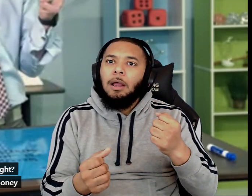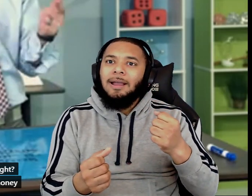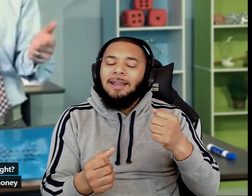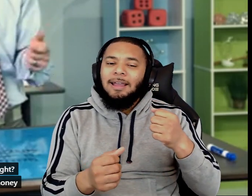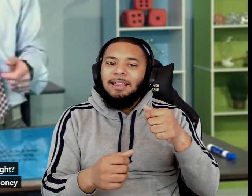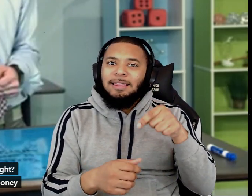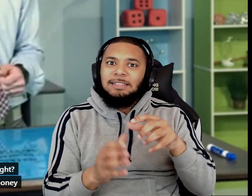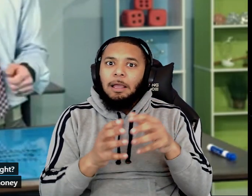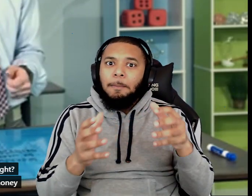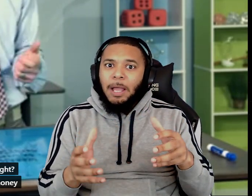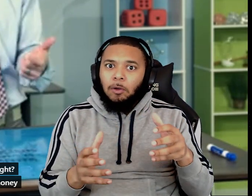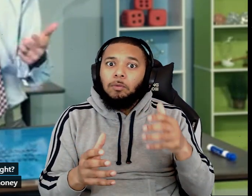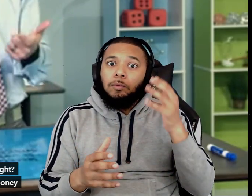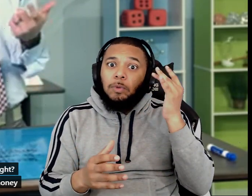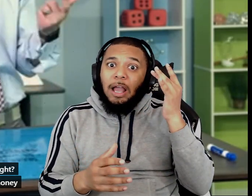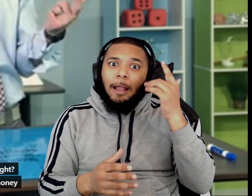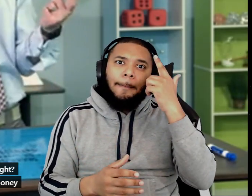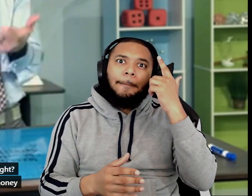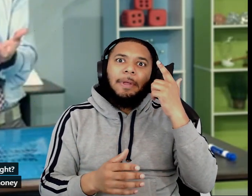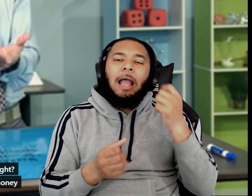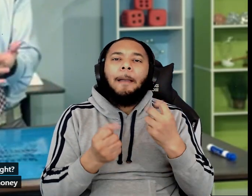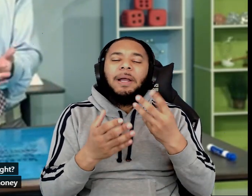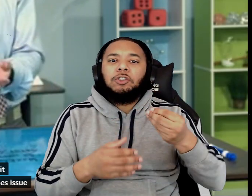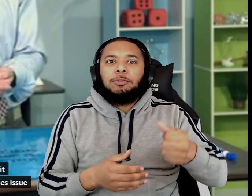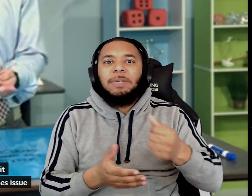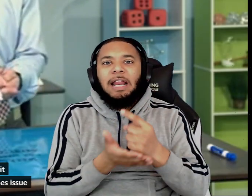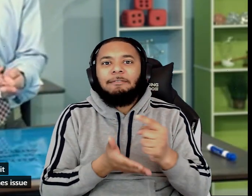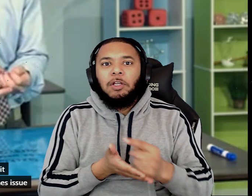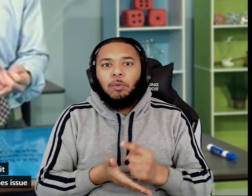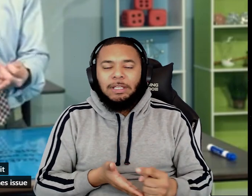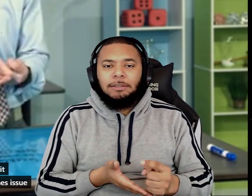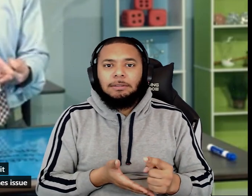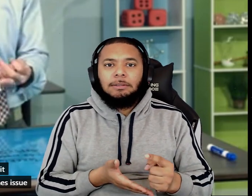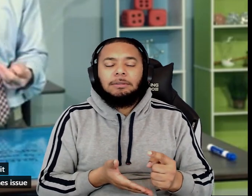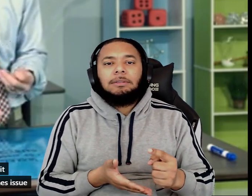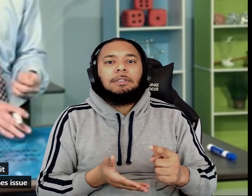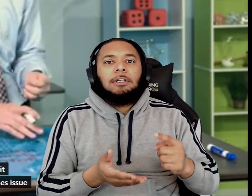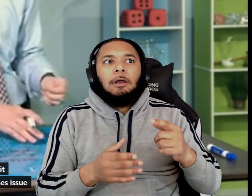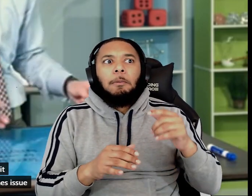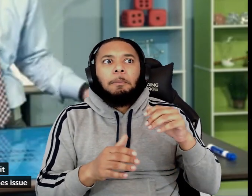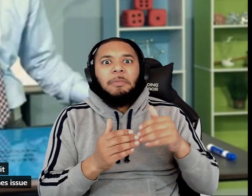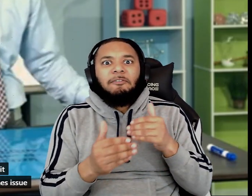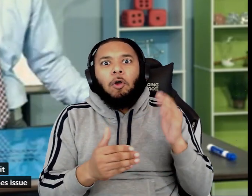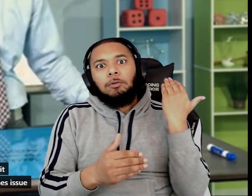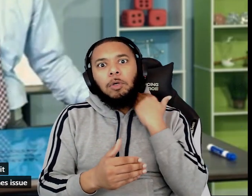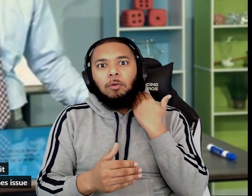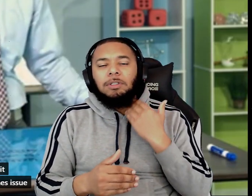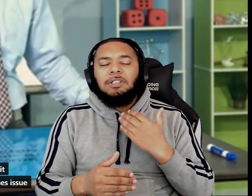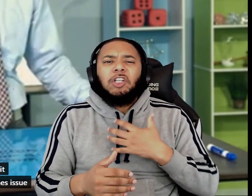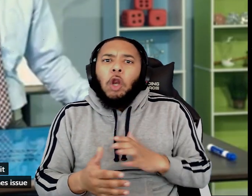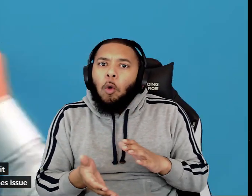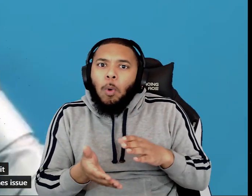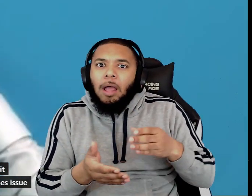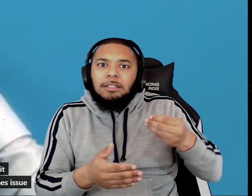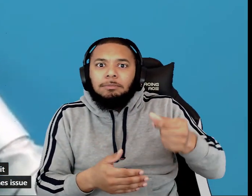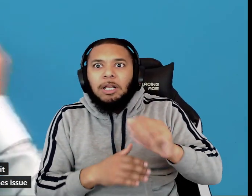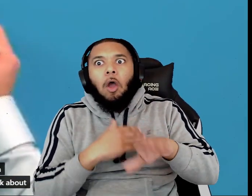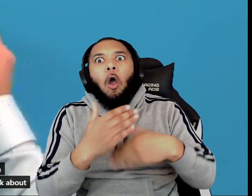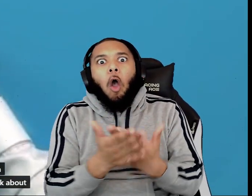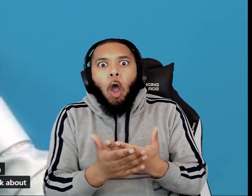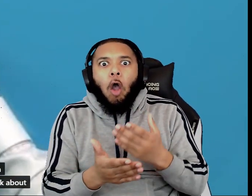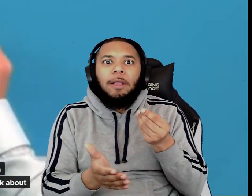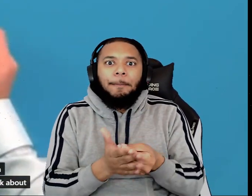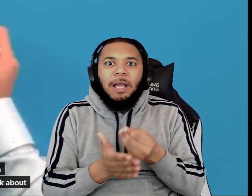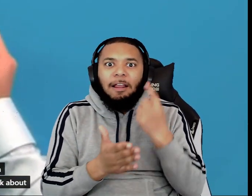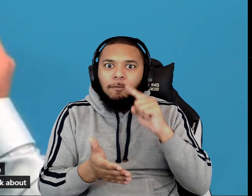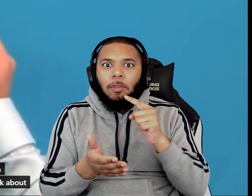go broke, right? We don't want to spend all the money that we make every week, so it is helpful to divide it by 52 sometimes. The issue